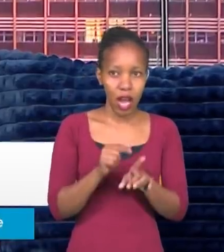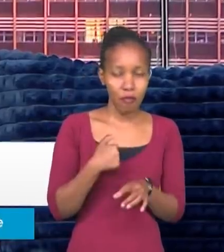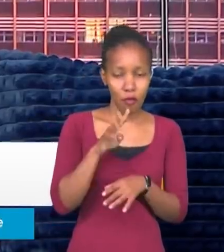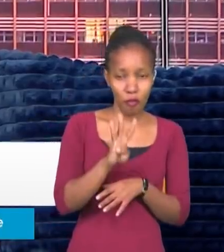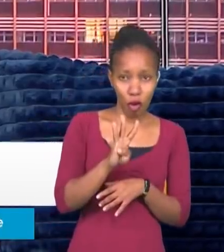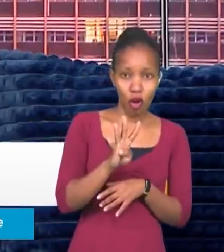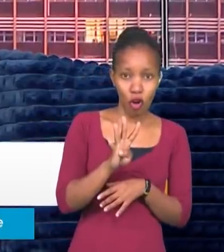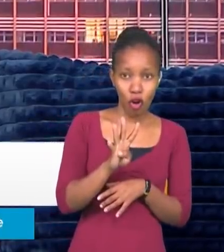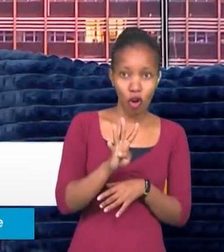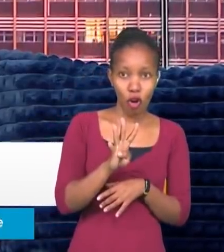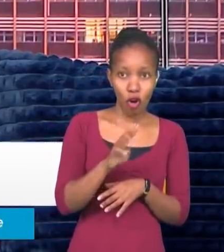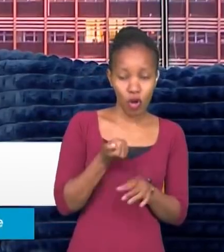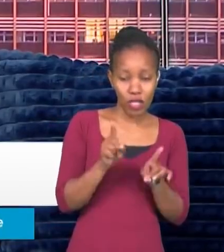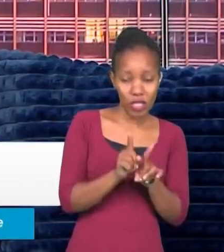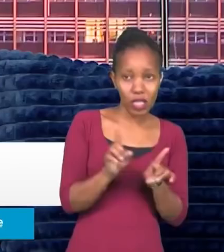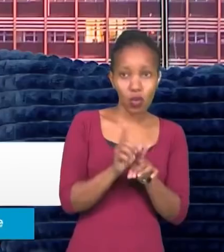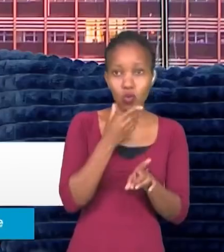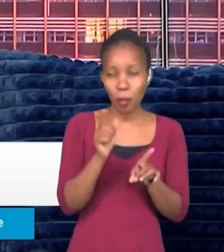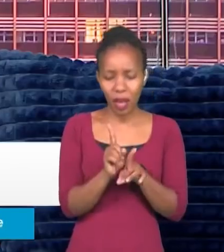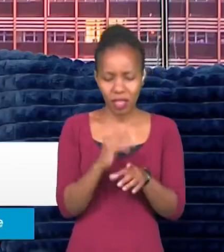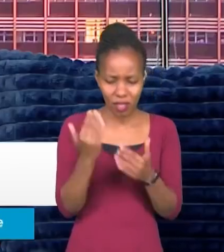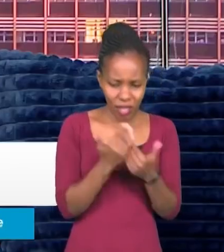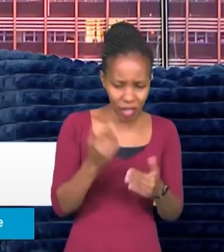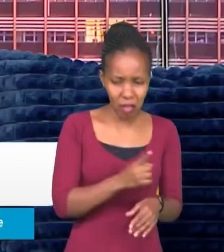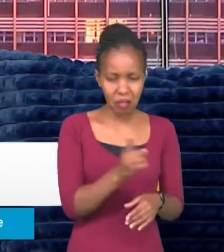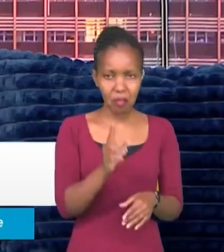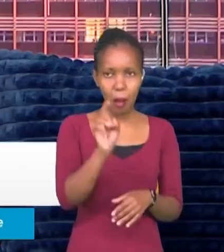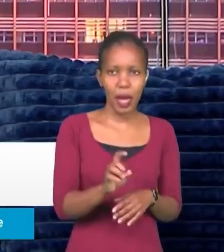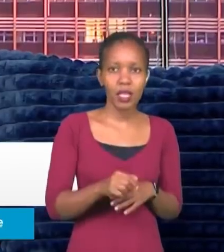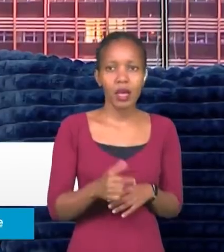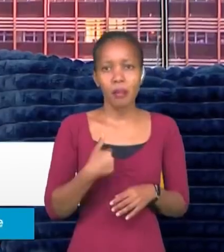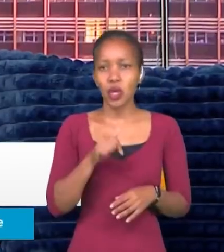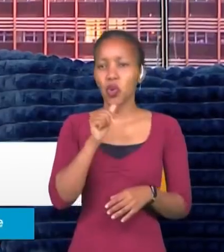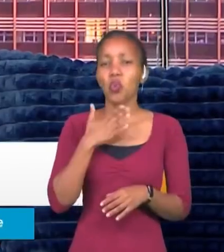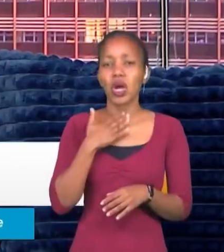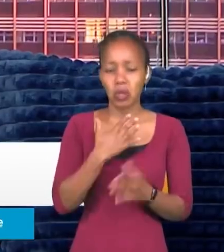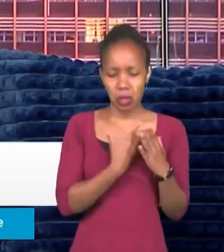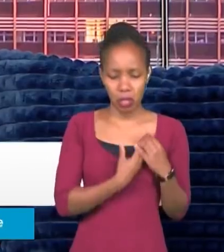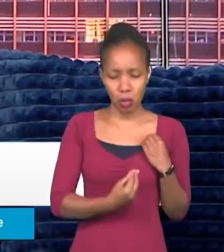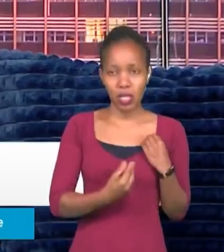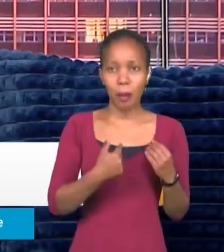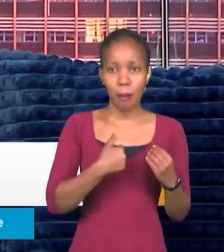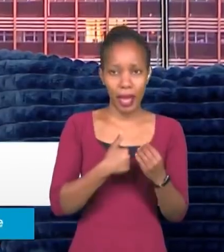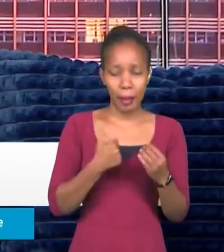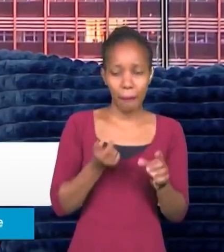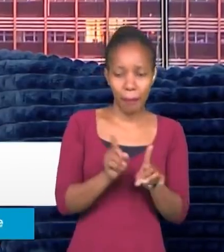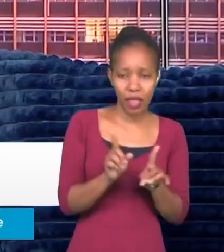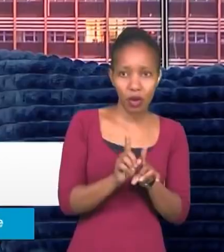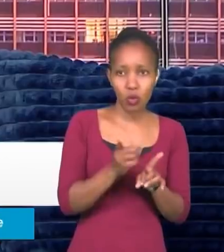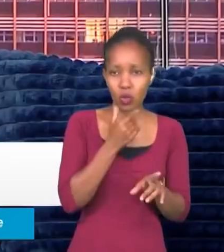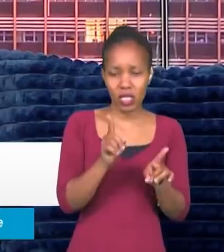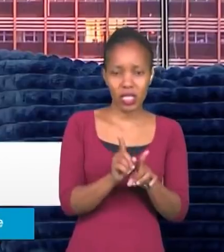siblings and I have to take care of them. I didn't want to let them down. And I wanted to take the place of my